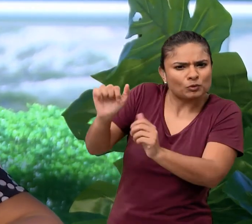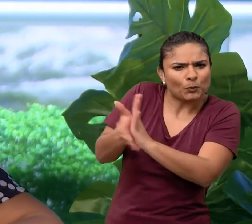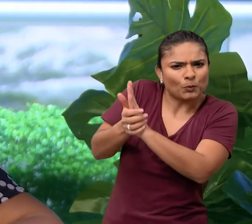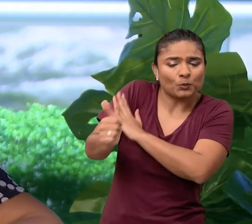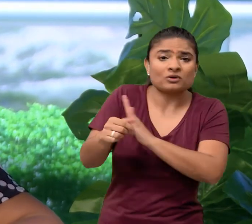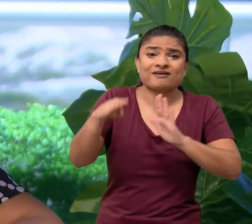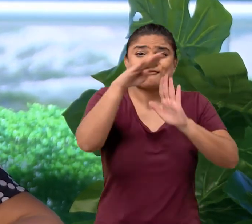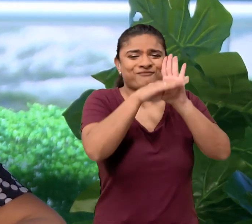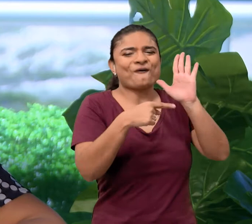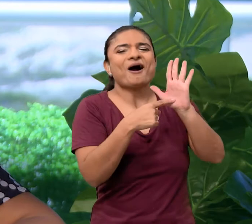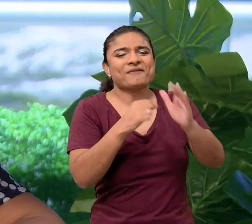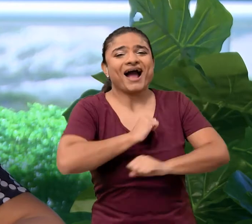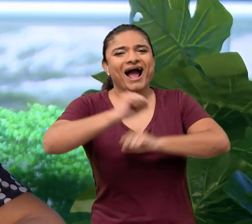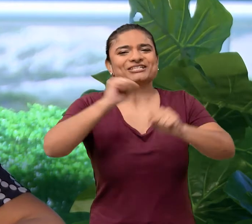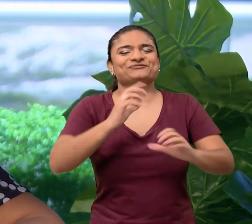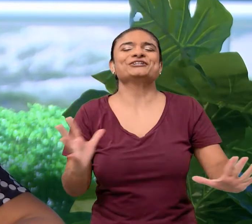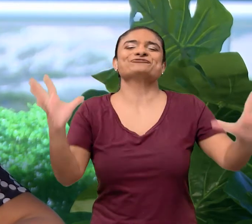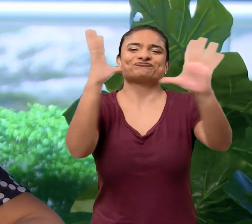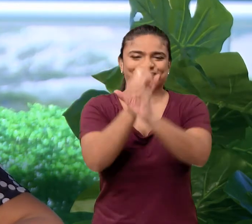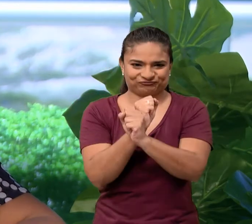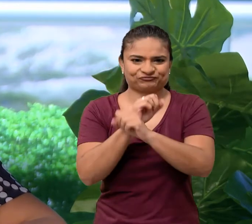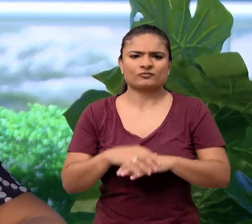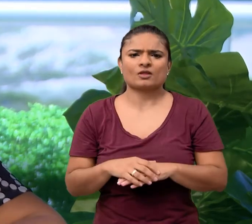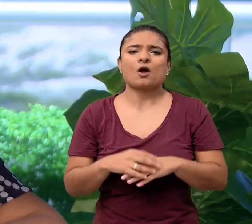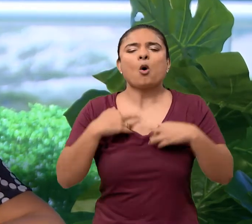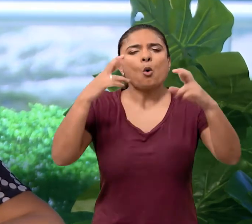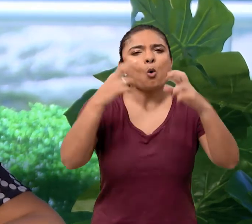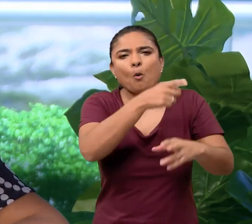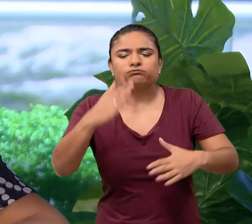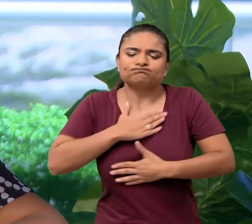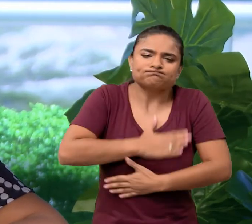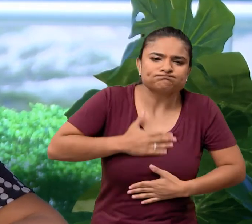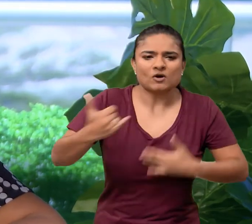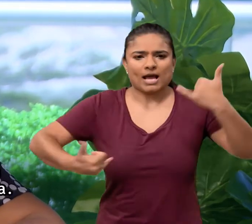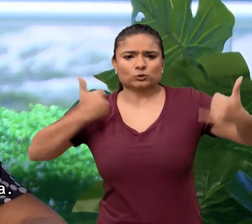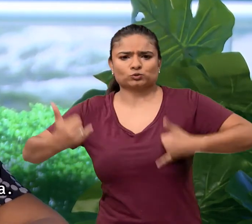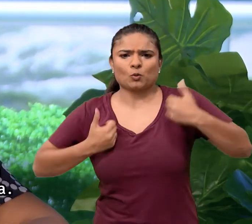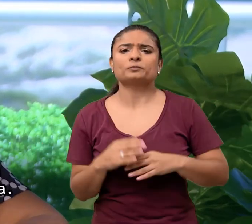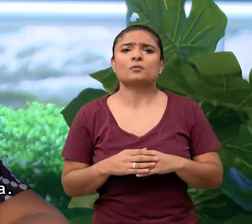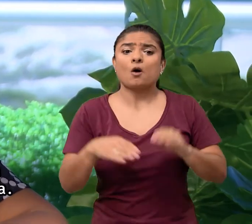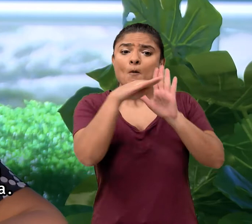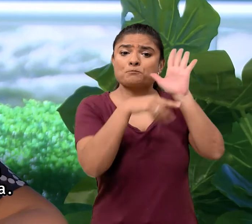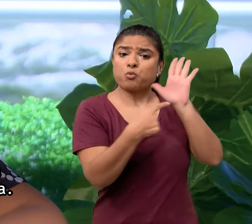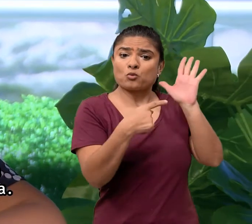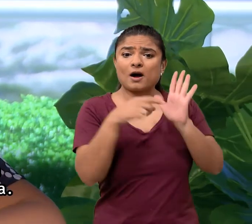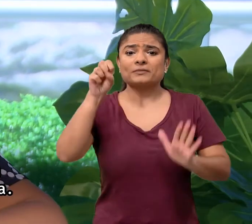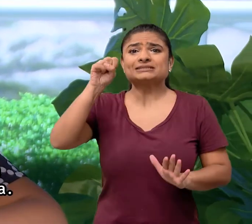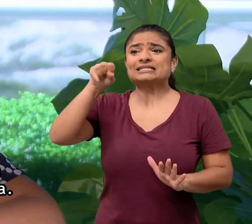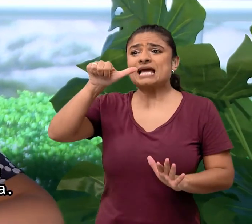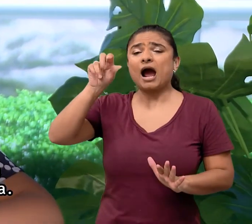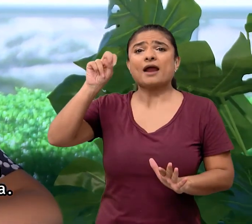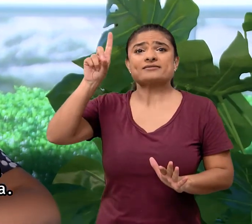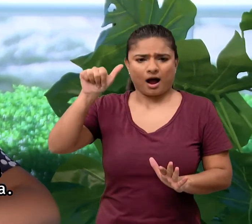ons aan die einde gekom van nog 'n episode van Activated. Ek hoop dat julle dit baie geniet het. We close today's show with